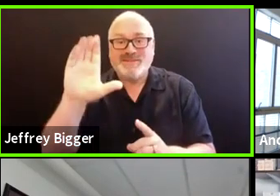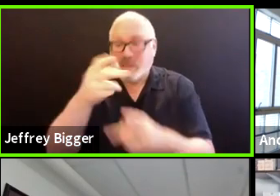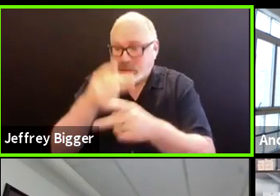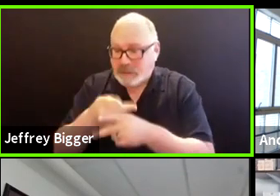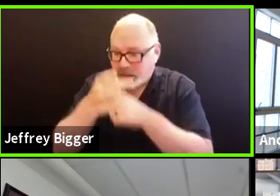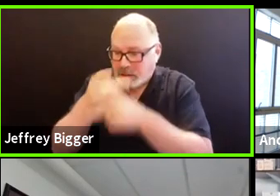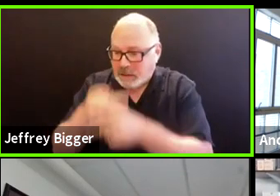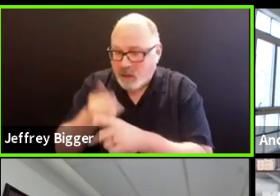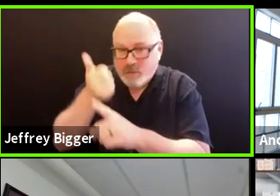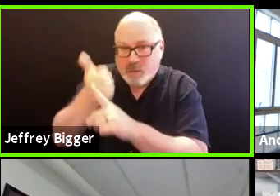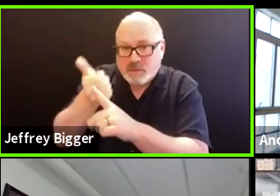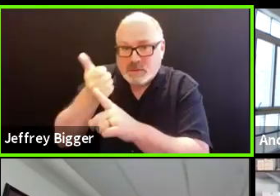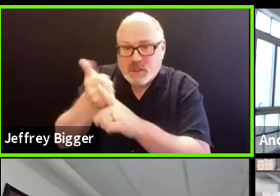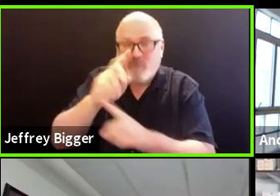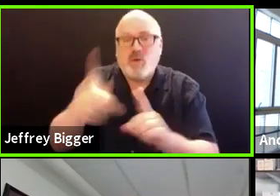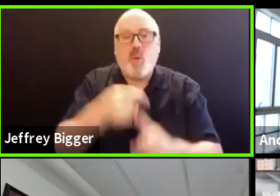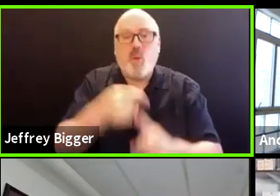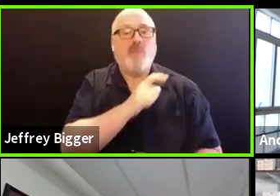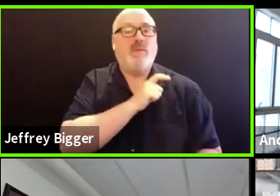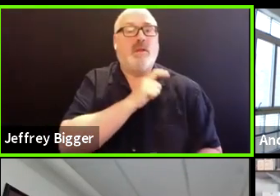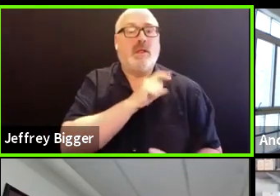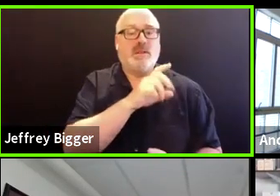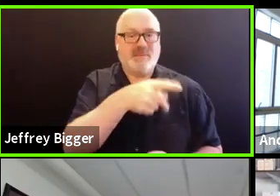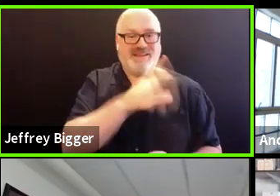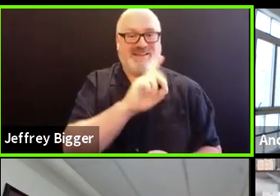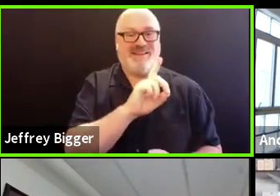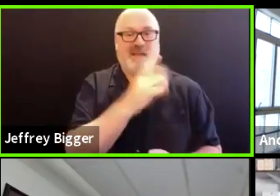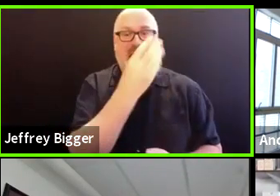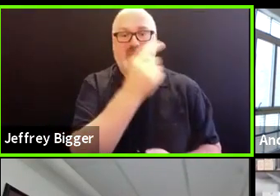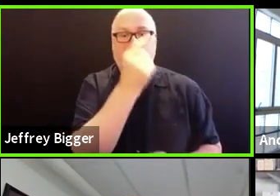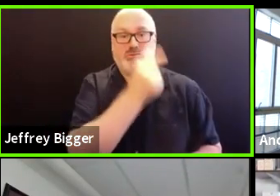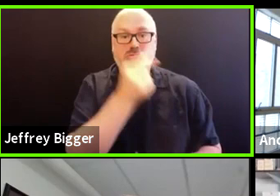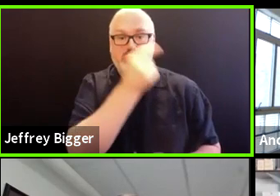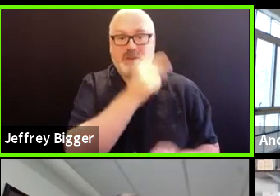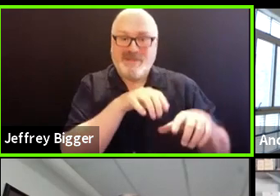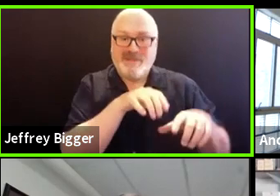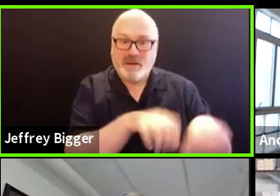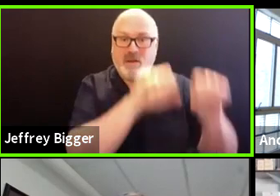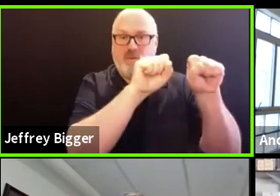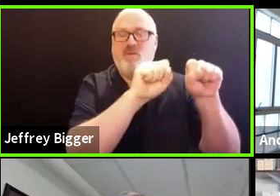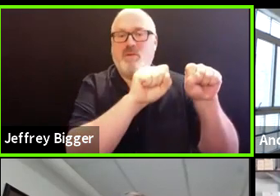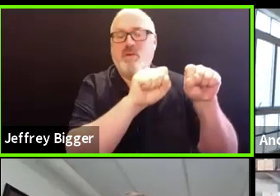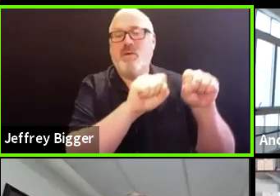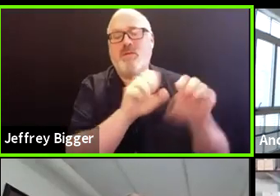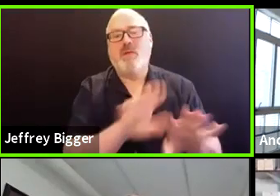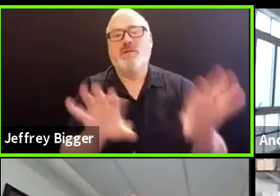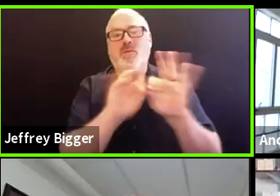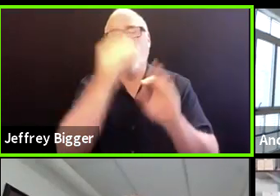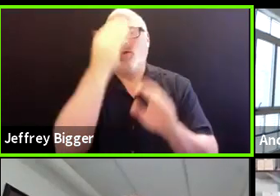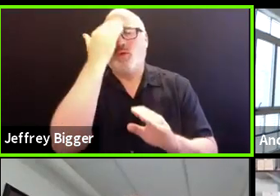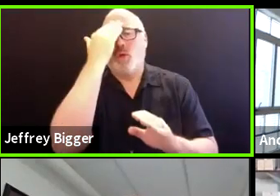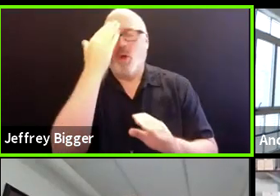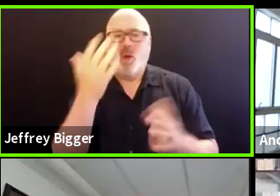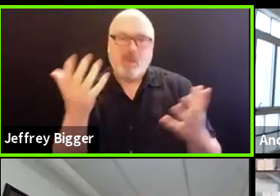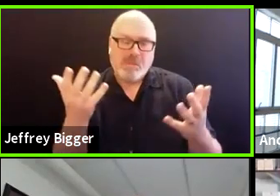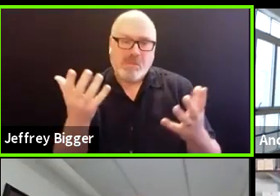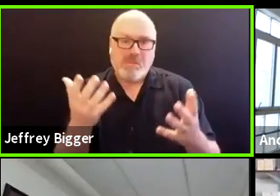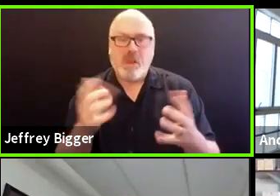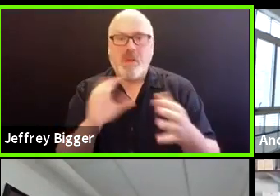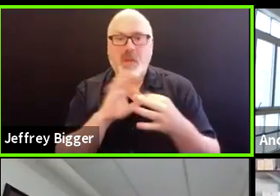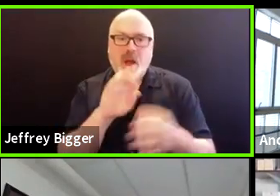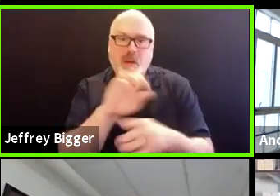Greeley PD taking care of an issue, and why those issues are happening, and if there's any disparities there. So not on the piece you mentioned, Andy, about training, but